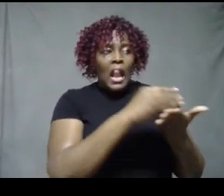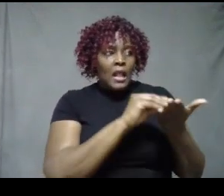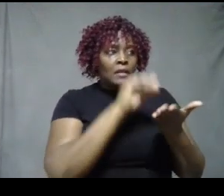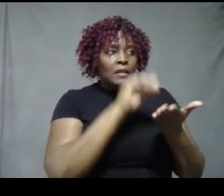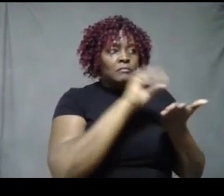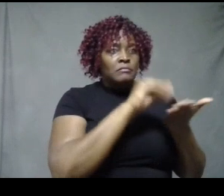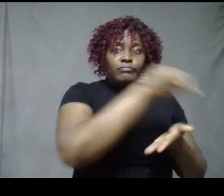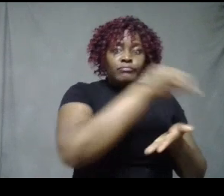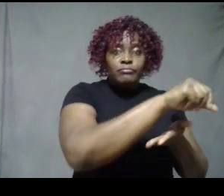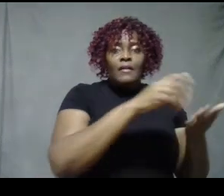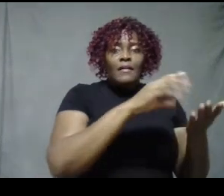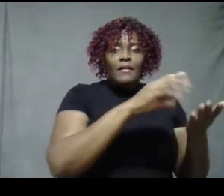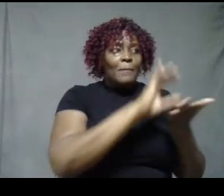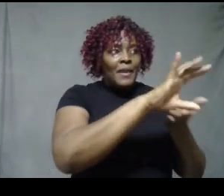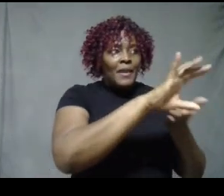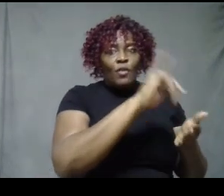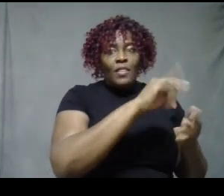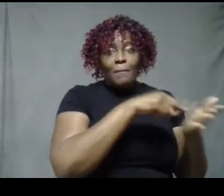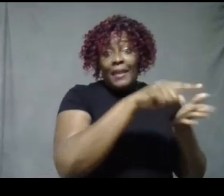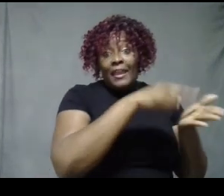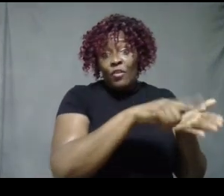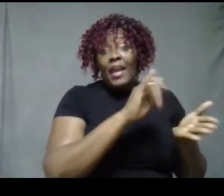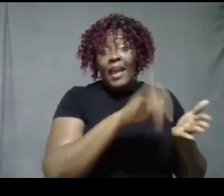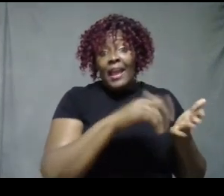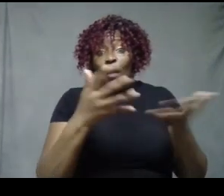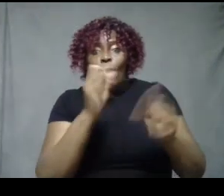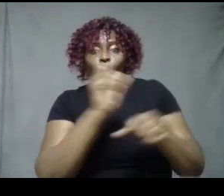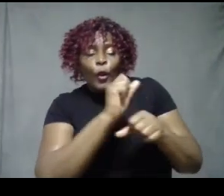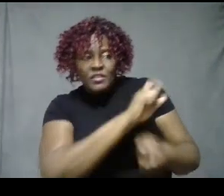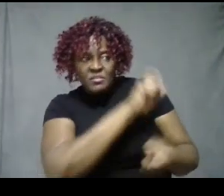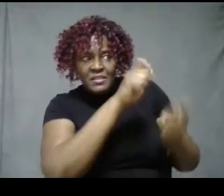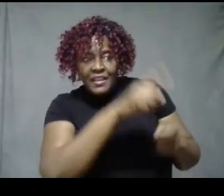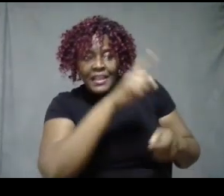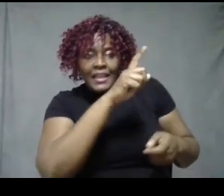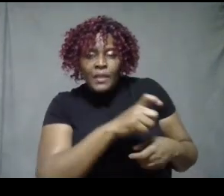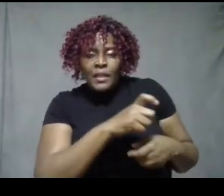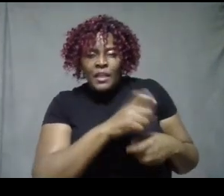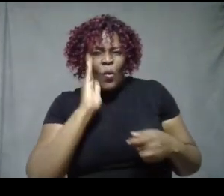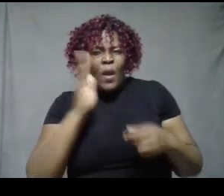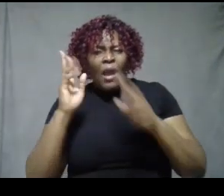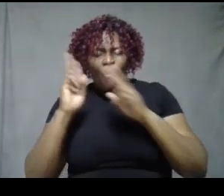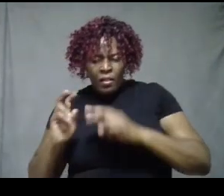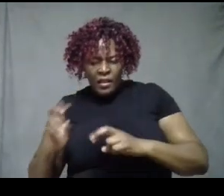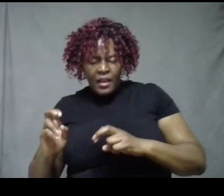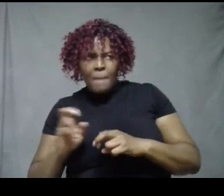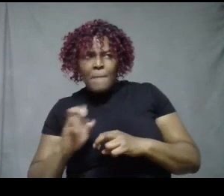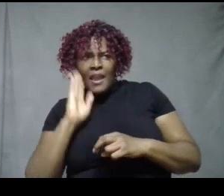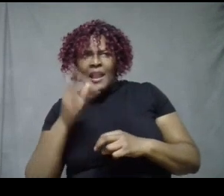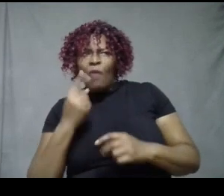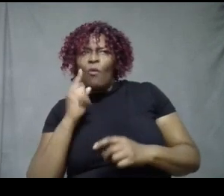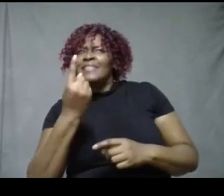needed. So I'll look at that specifically, that area that you've asked, and come back to the commission. I appreciate it. To you. Thank you.